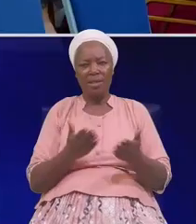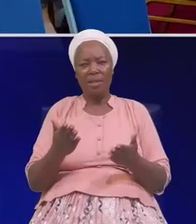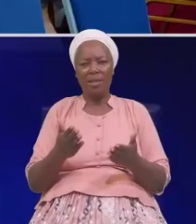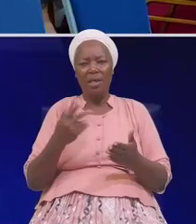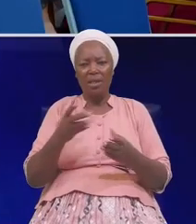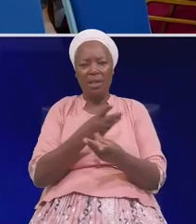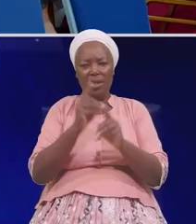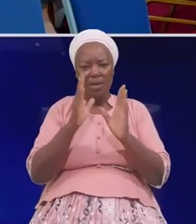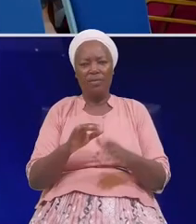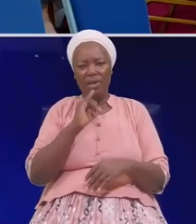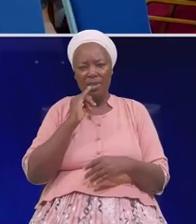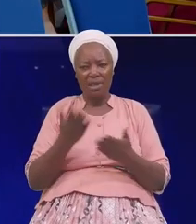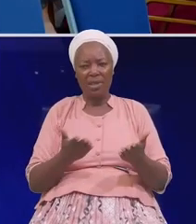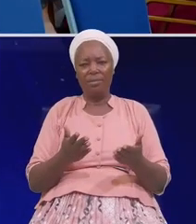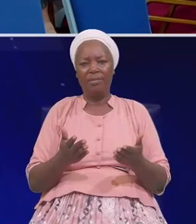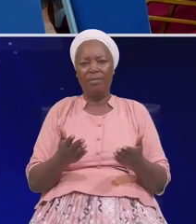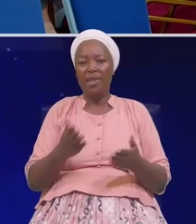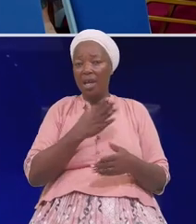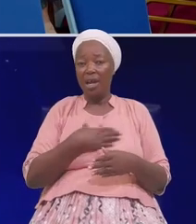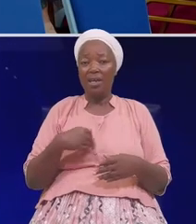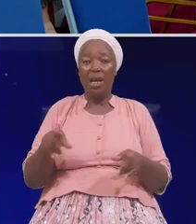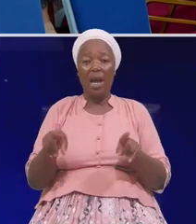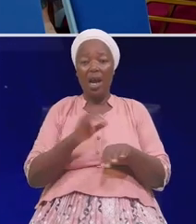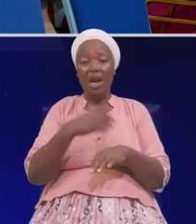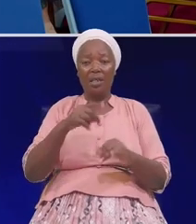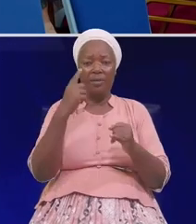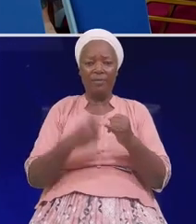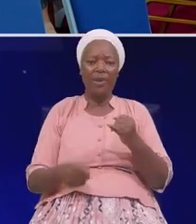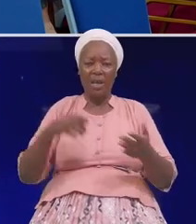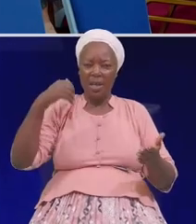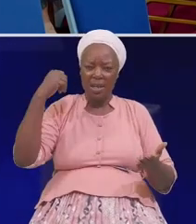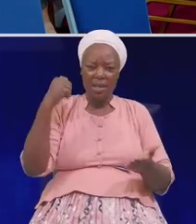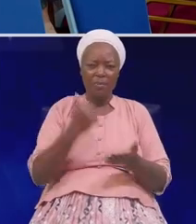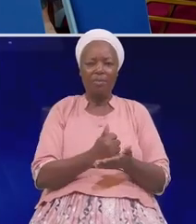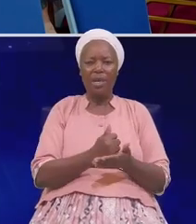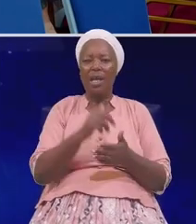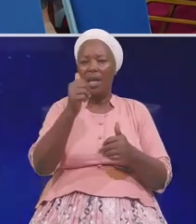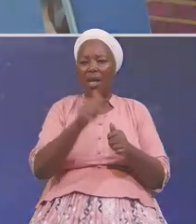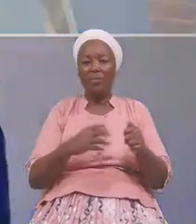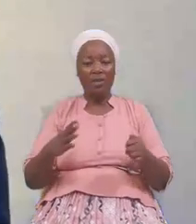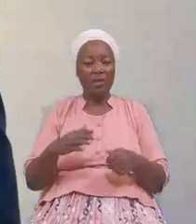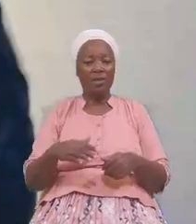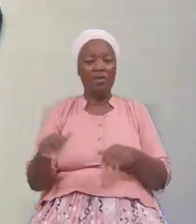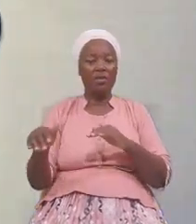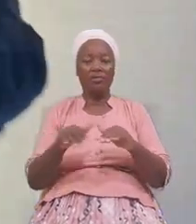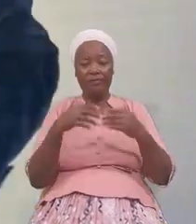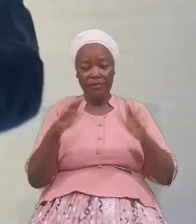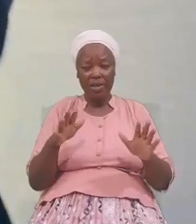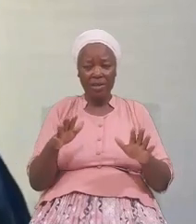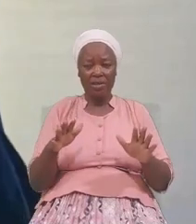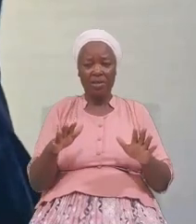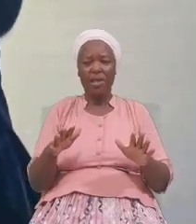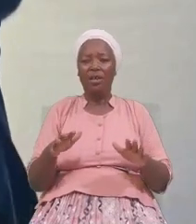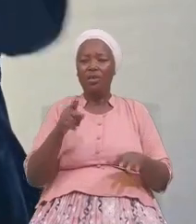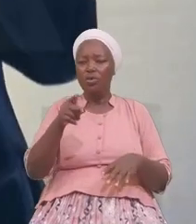The deliverer is here. And at the final amen, everything done. You are